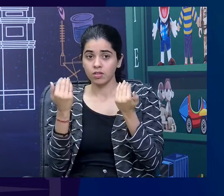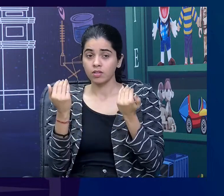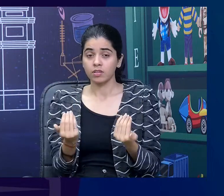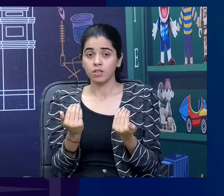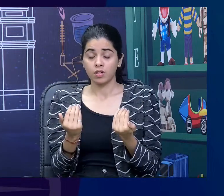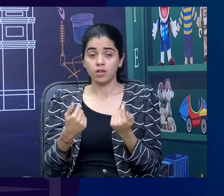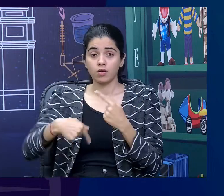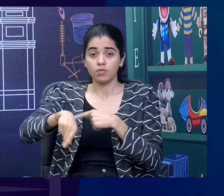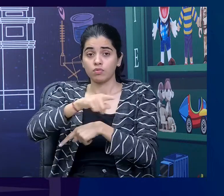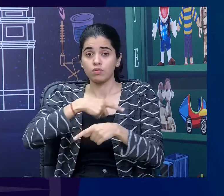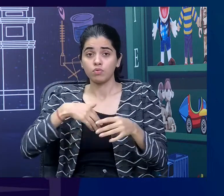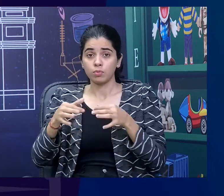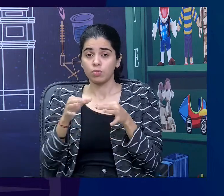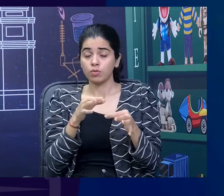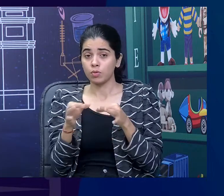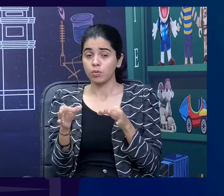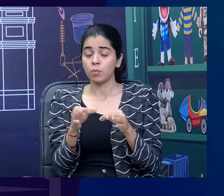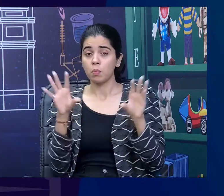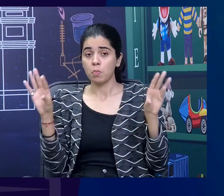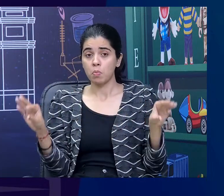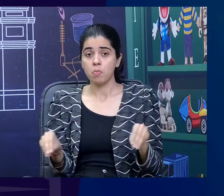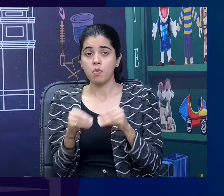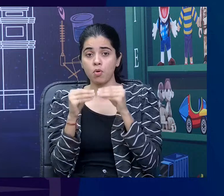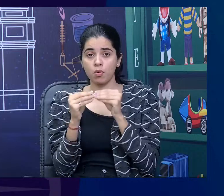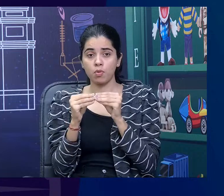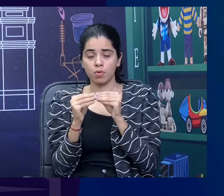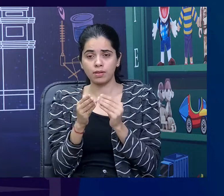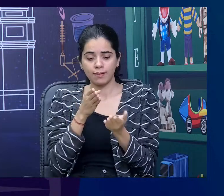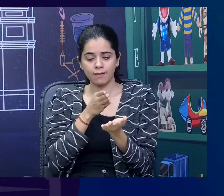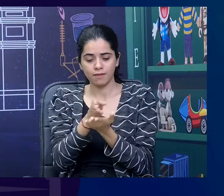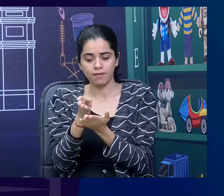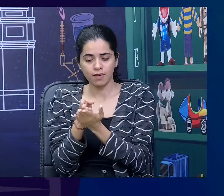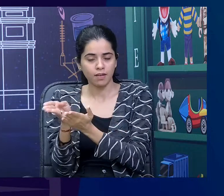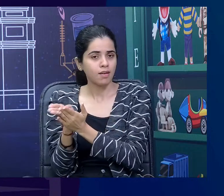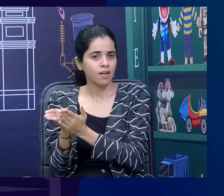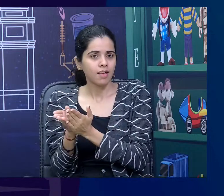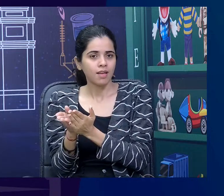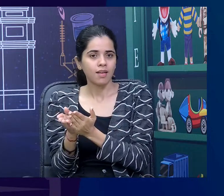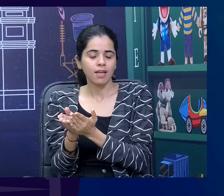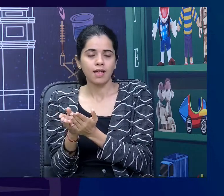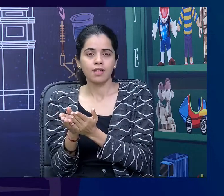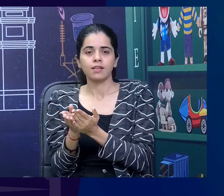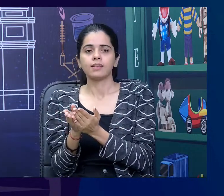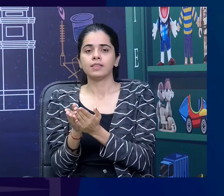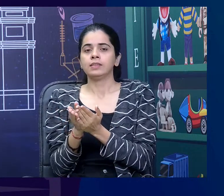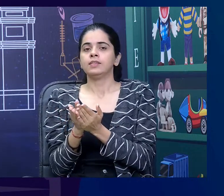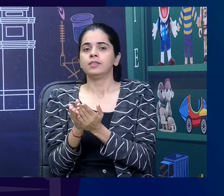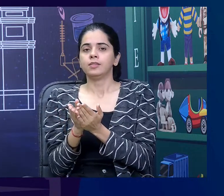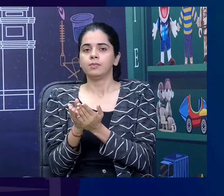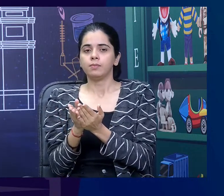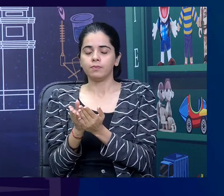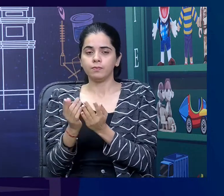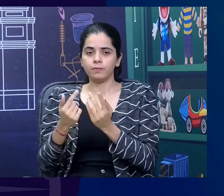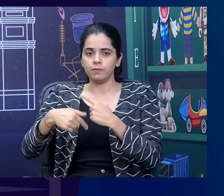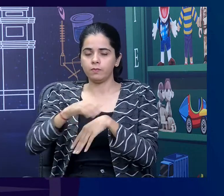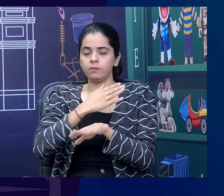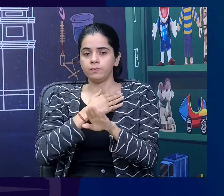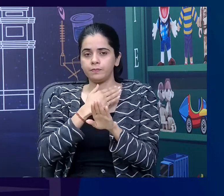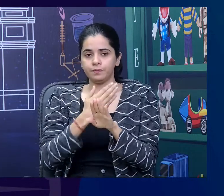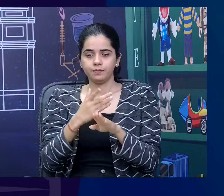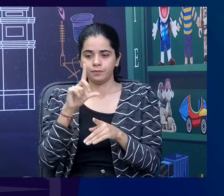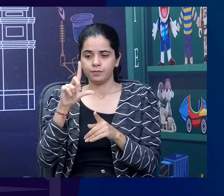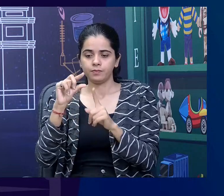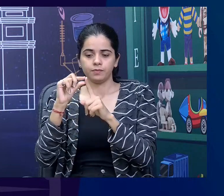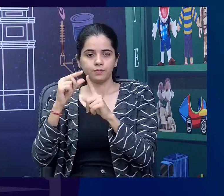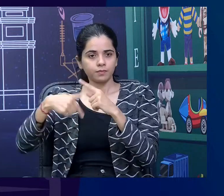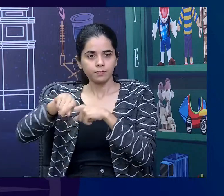now, we want you to explain us more about the strategies part, ma'am. Okay. As far as lesson